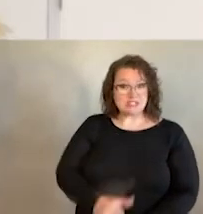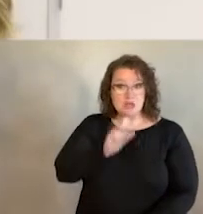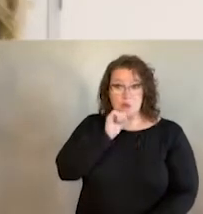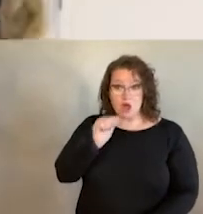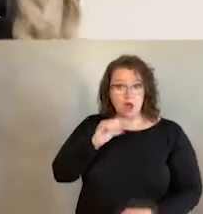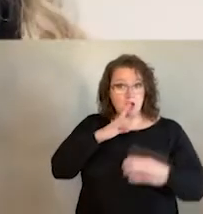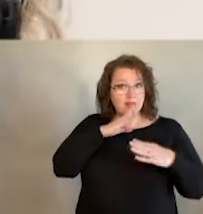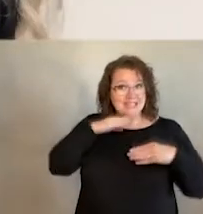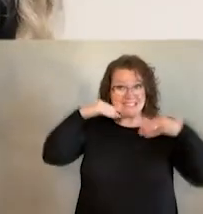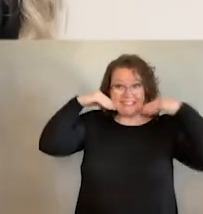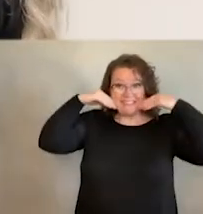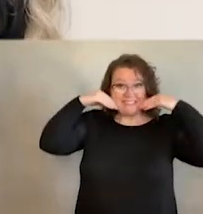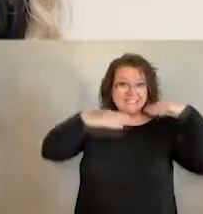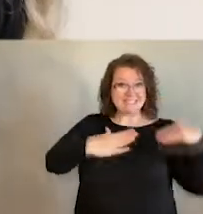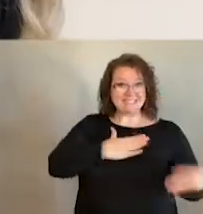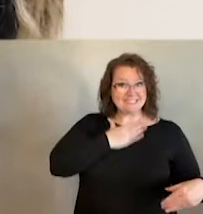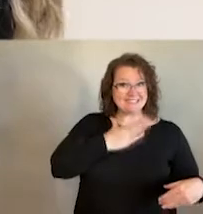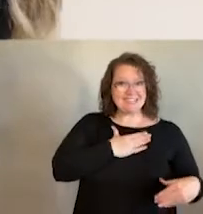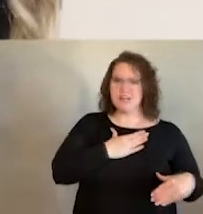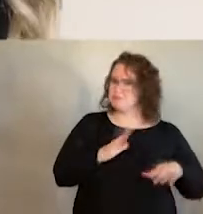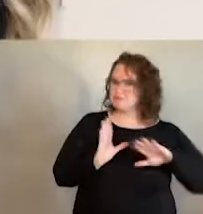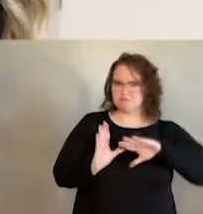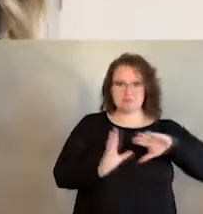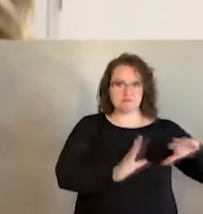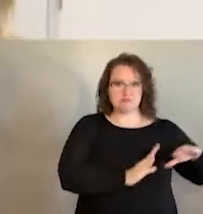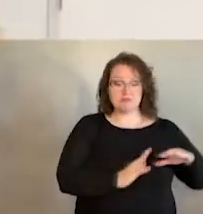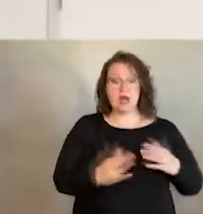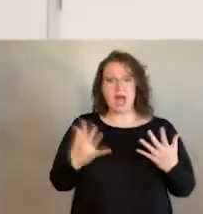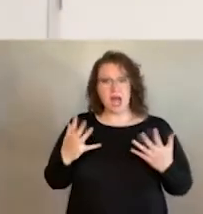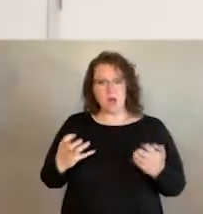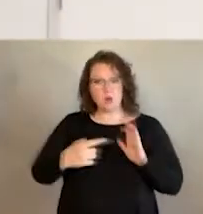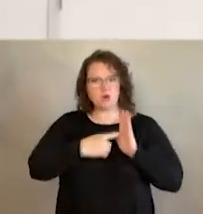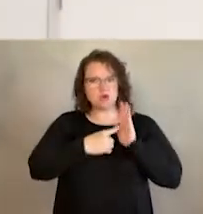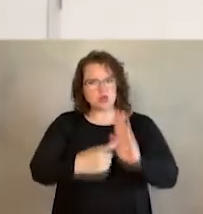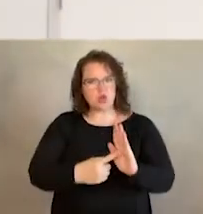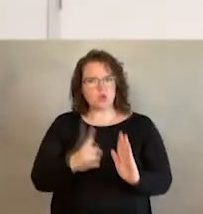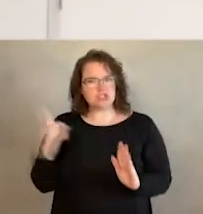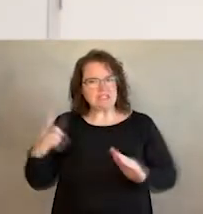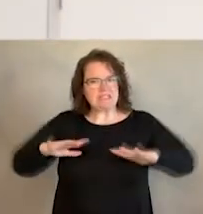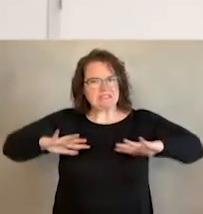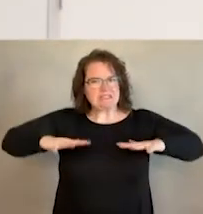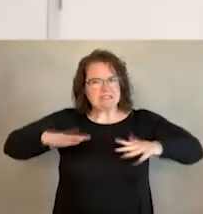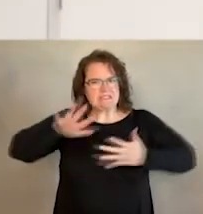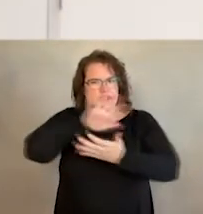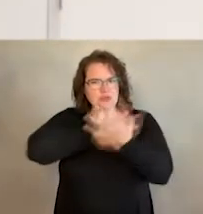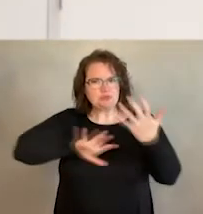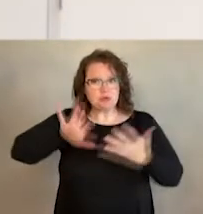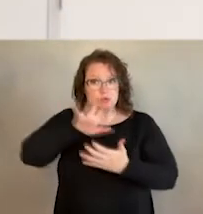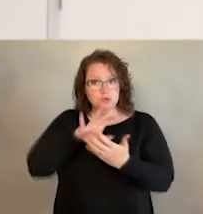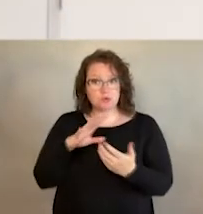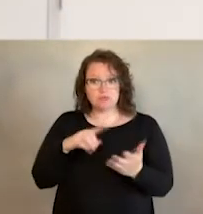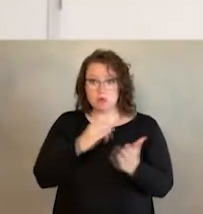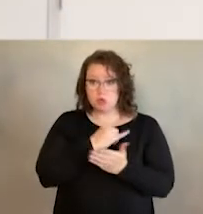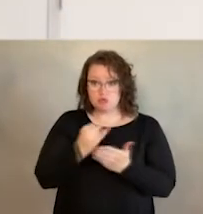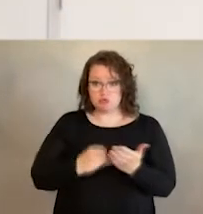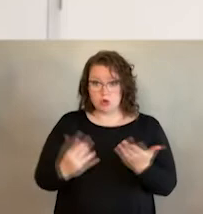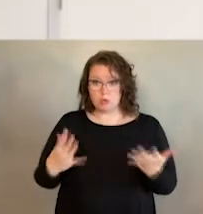So instead of a smile, because she's nervous and confused, we'll do